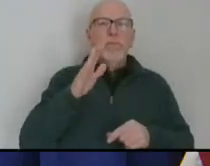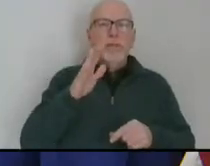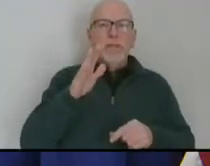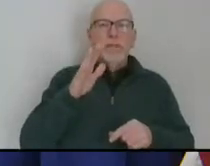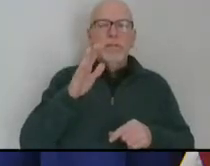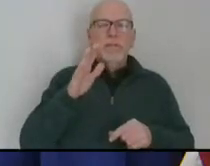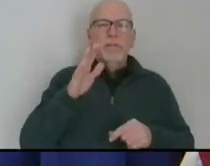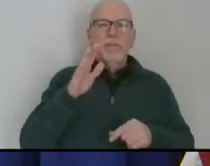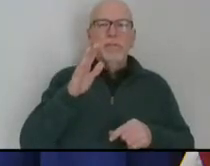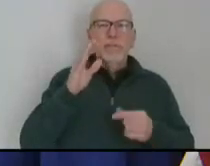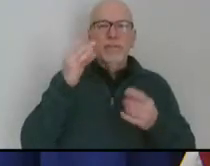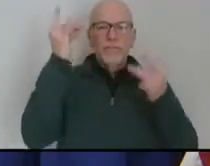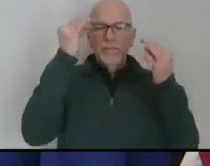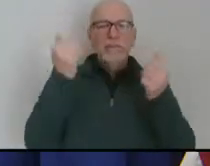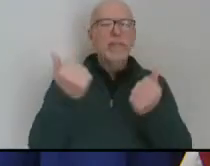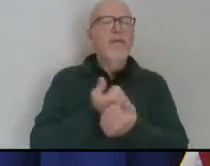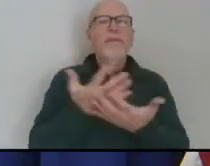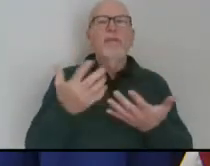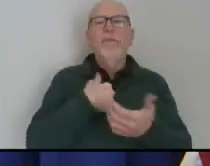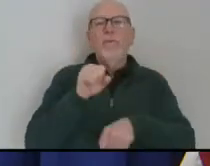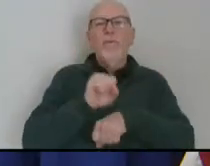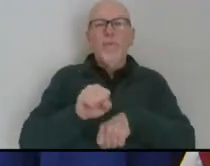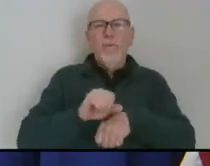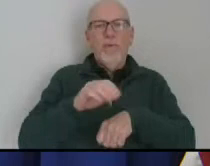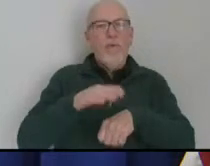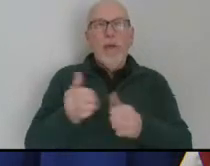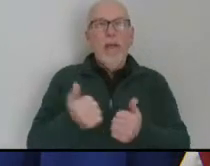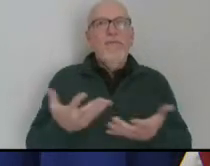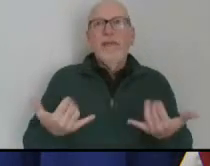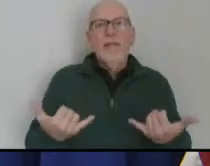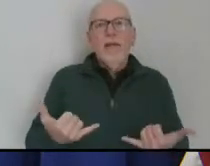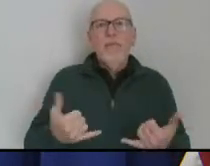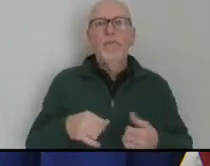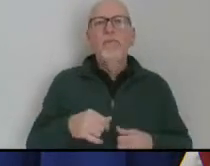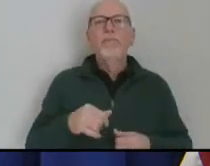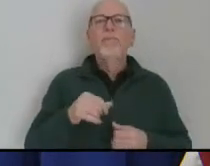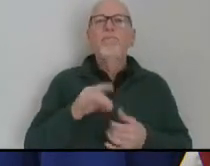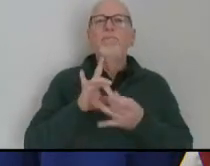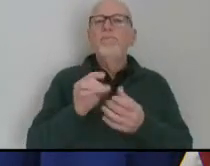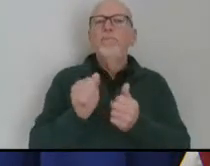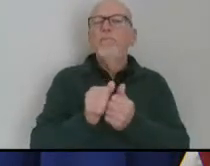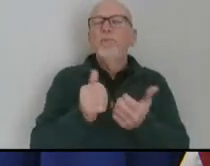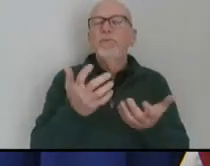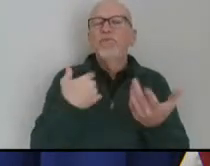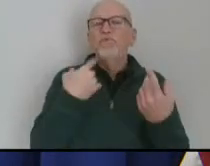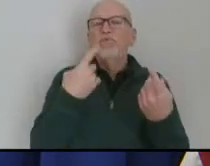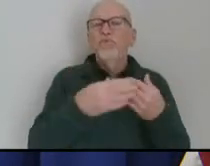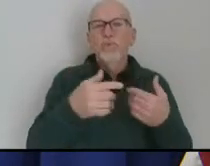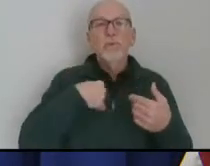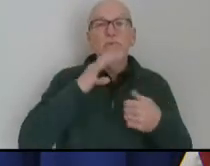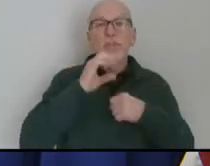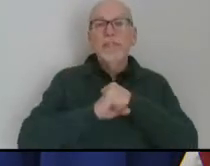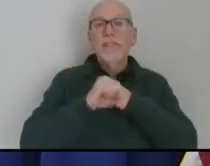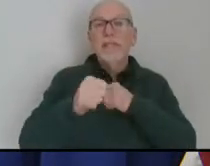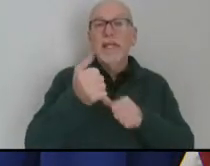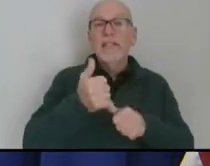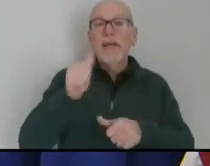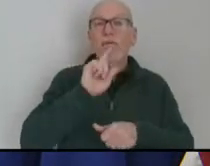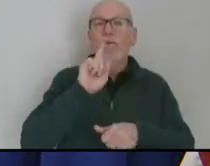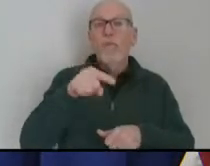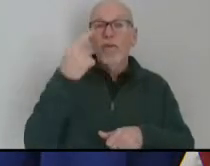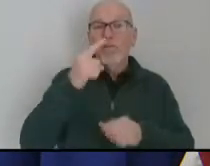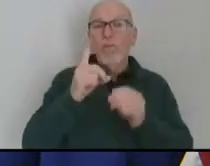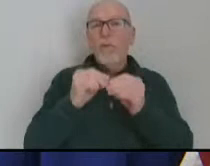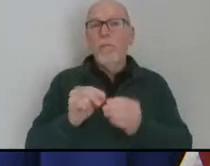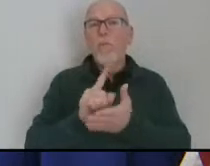under consideration. We're working on those right now in terms of what that will do. I'll extend the executive order for just another week